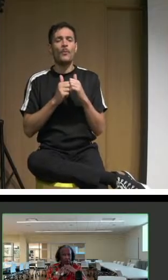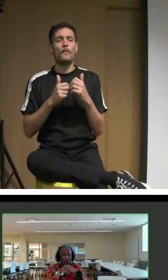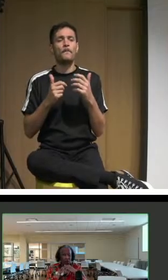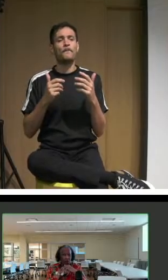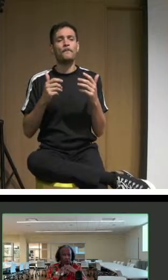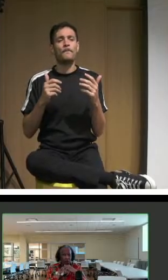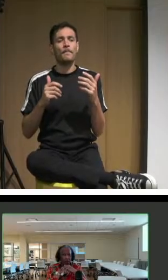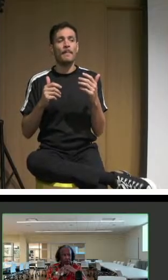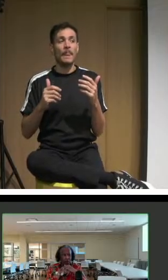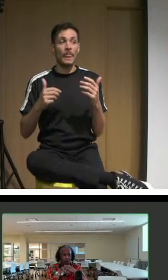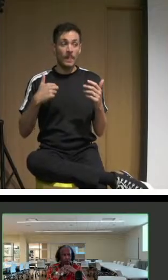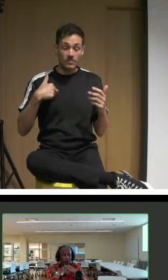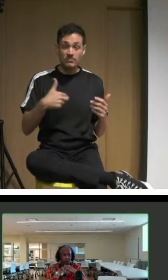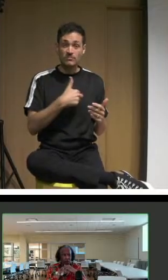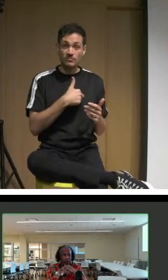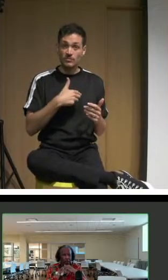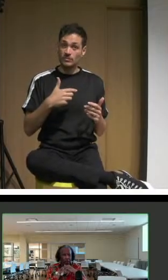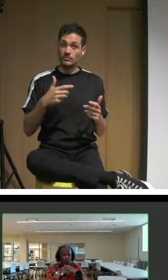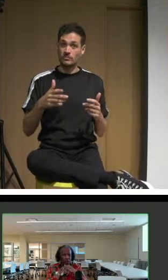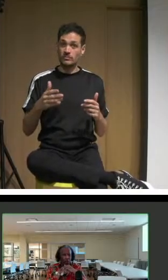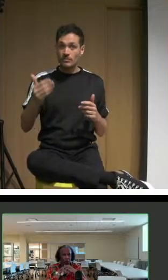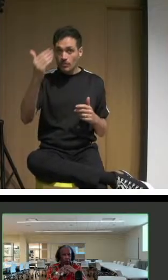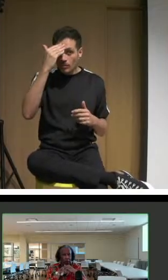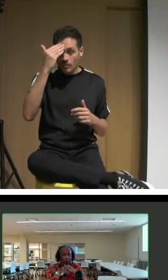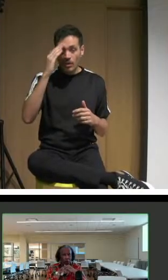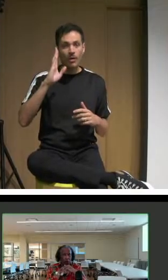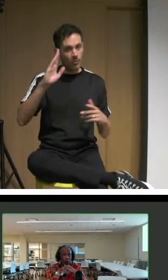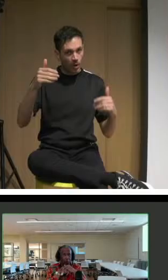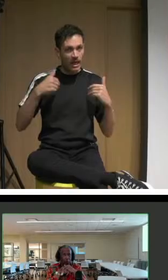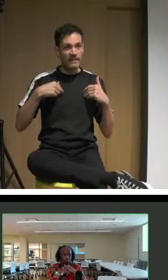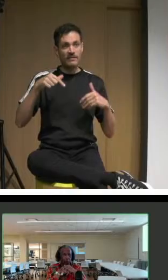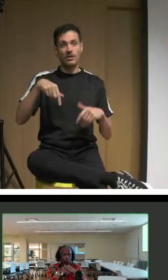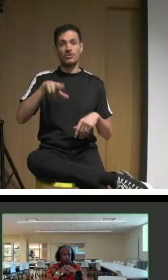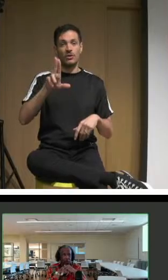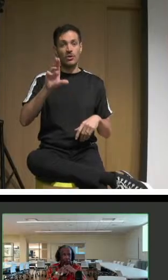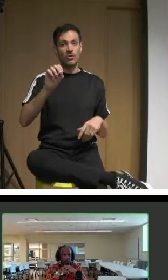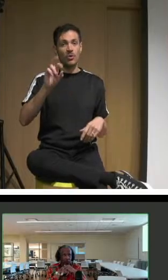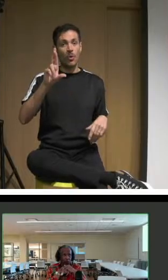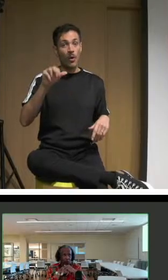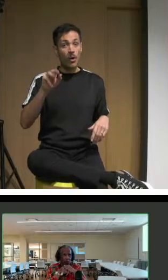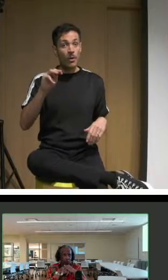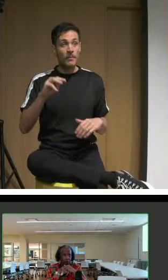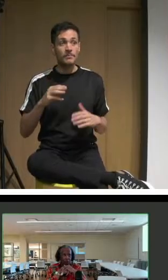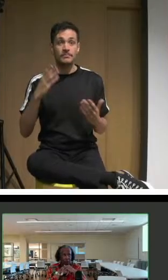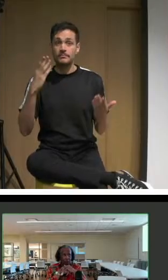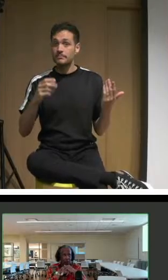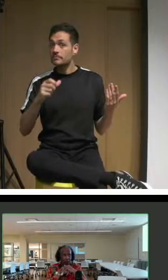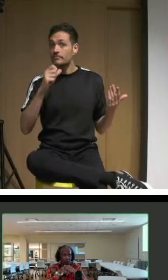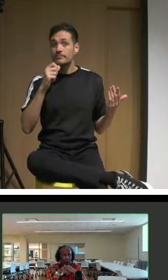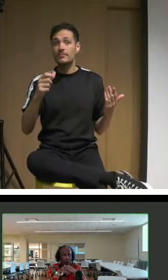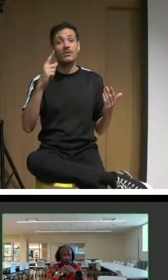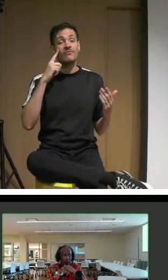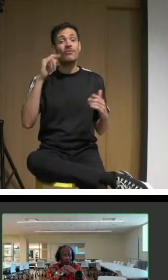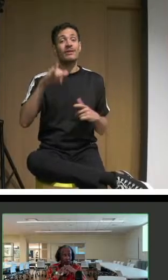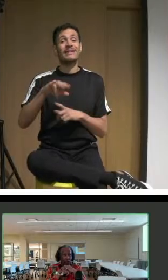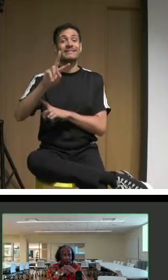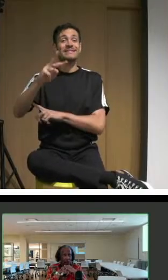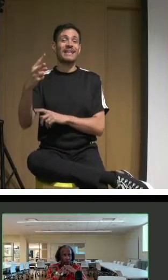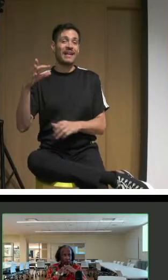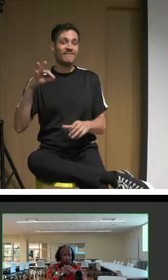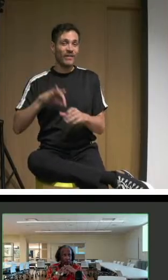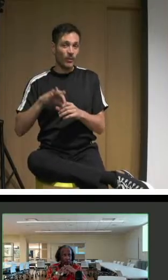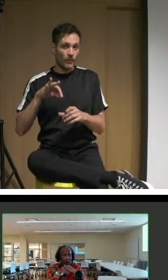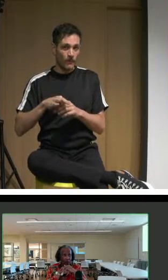are we assured that we're still going to have a quorum or not have a quorum when that second vote is taken?